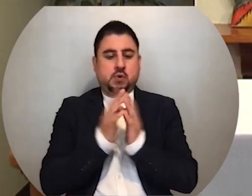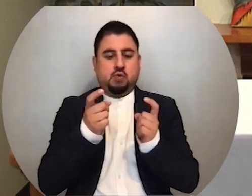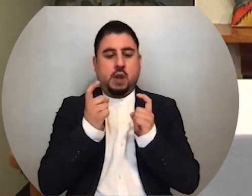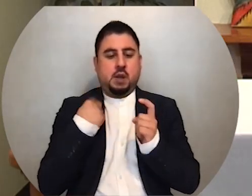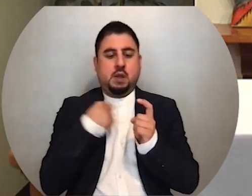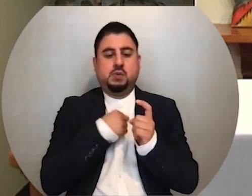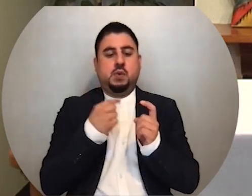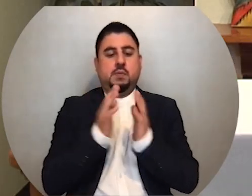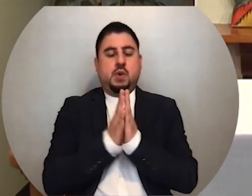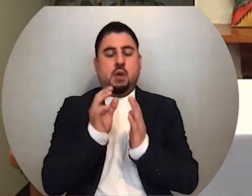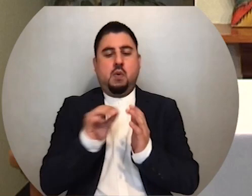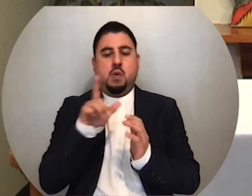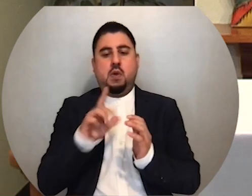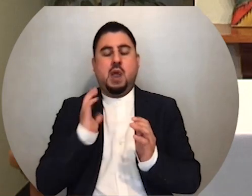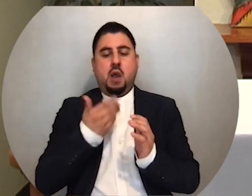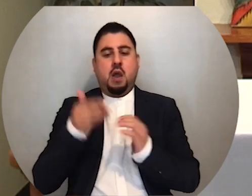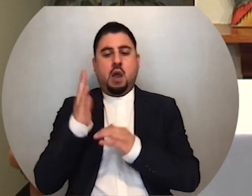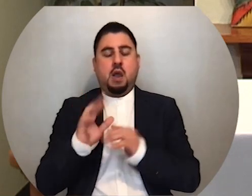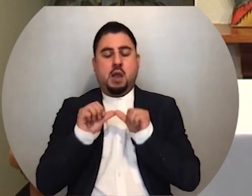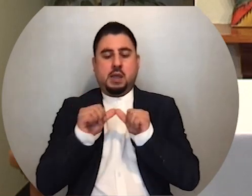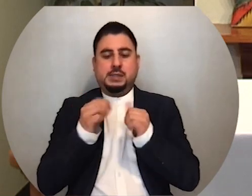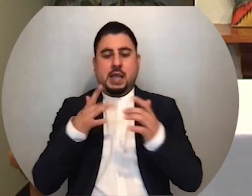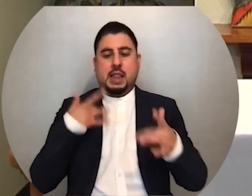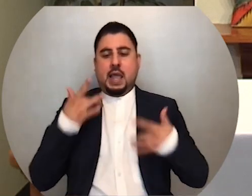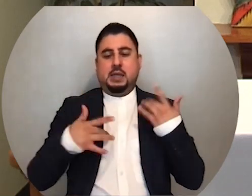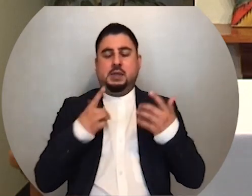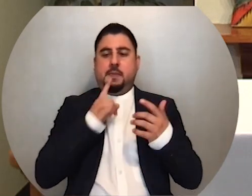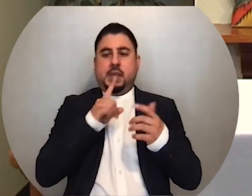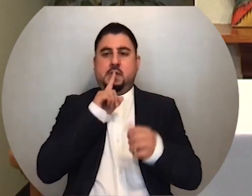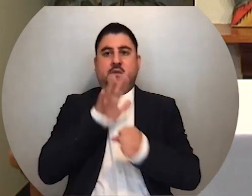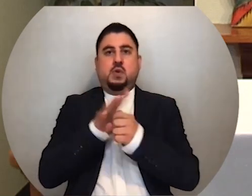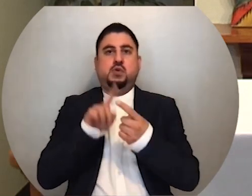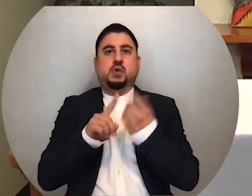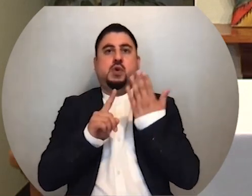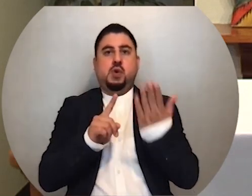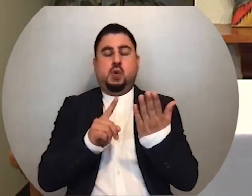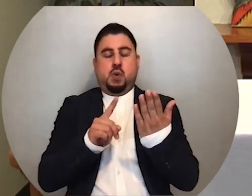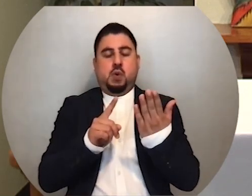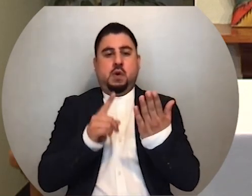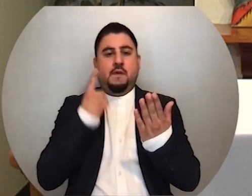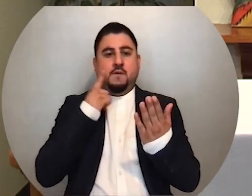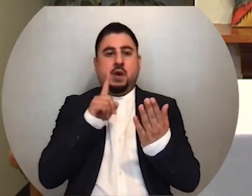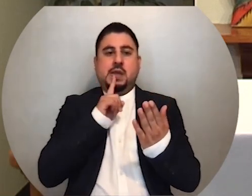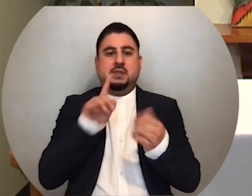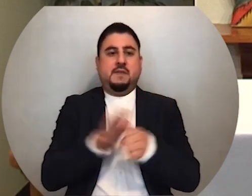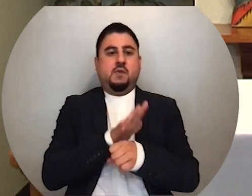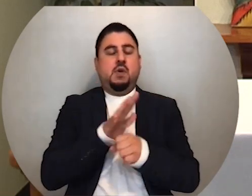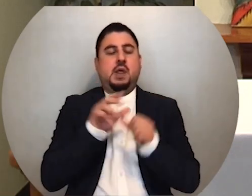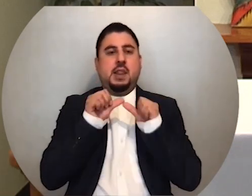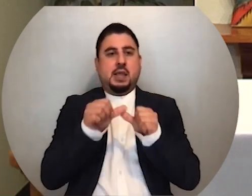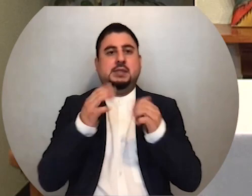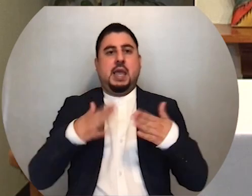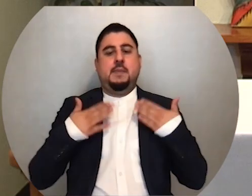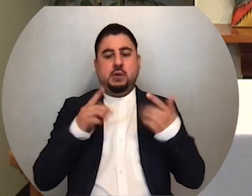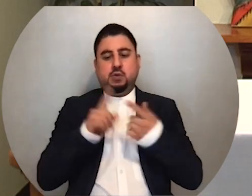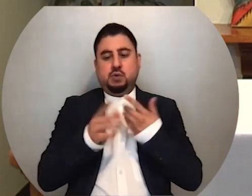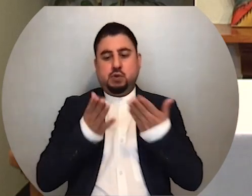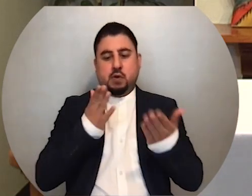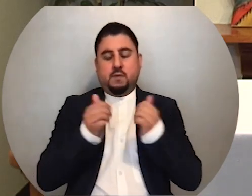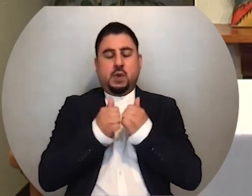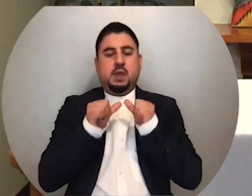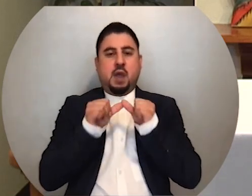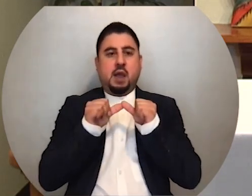Grant us, we pray, O Lord our God, the constant gladness of being devoted to you, for it is full and lasting happiness to serve